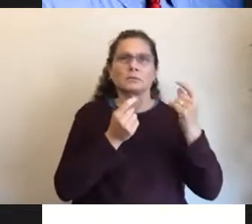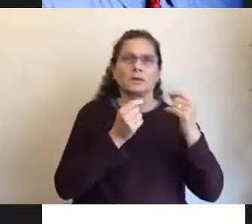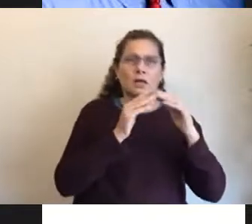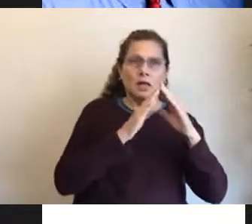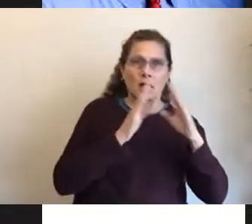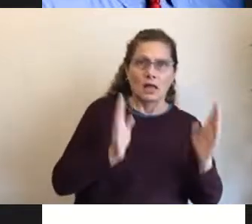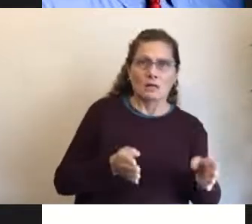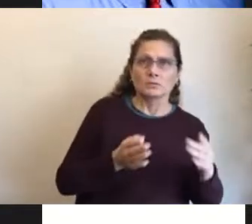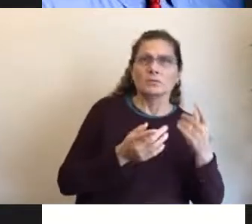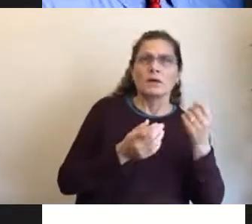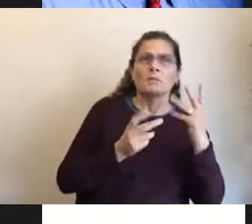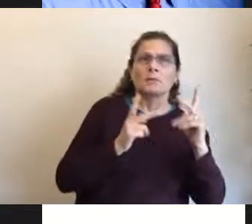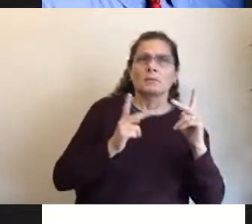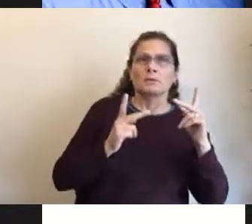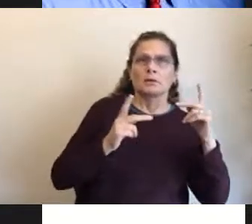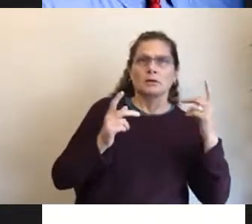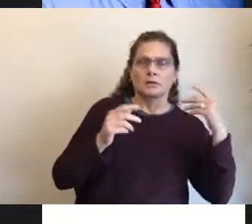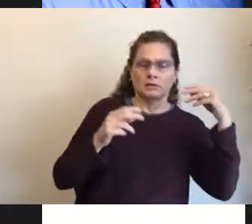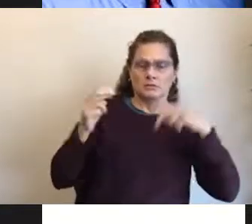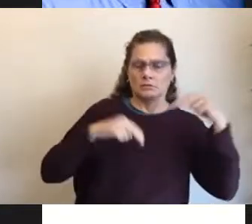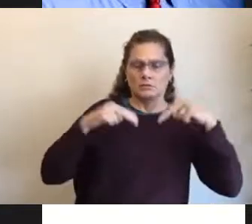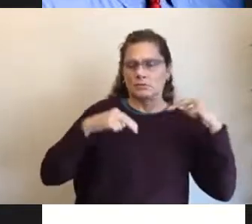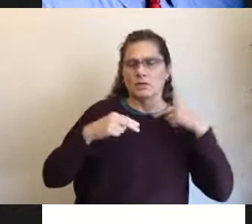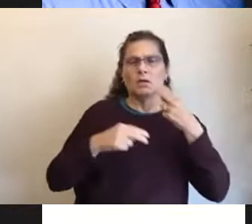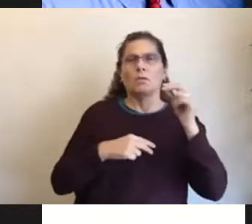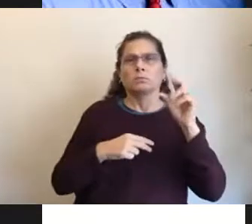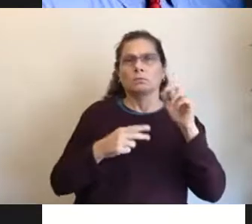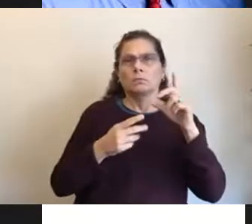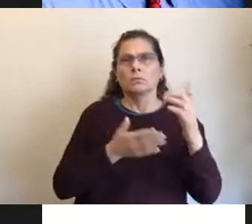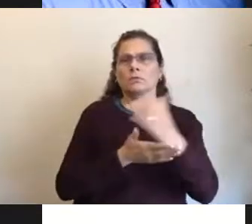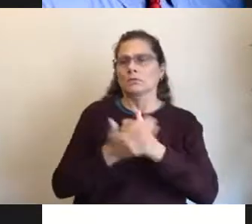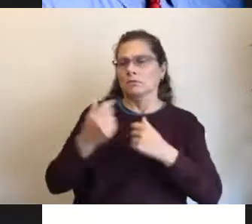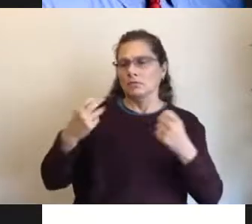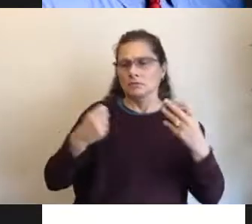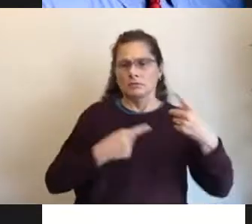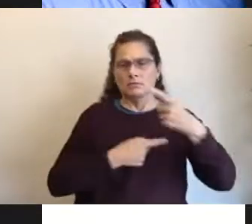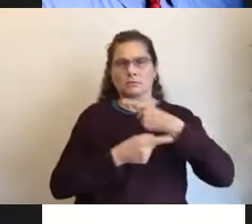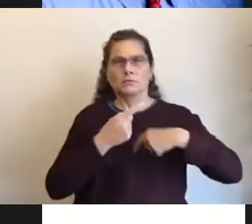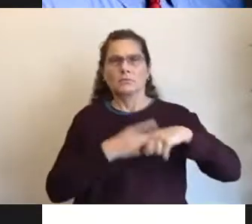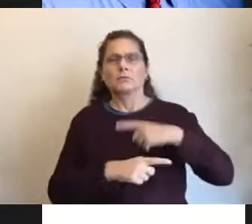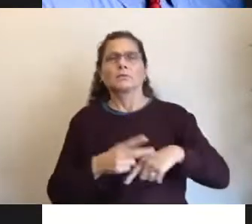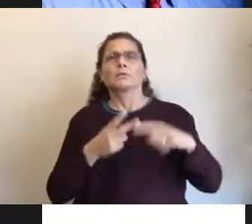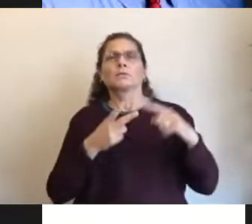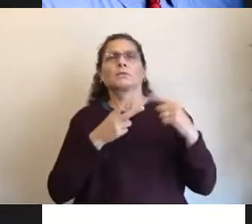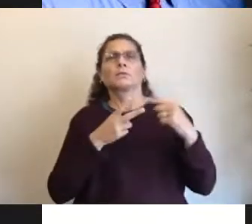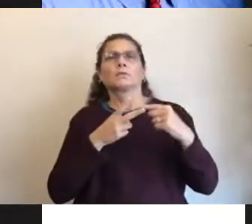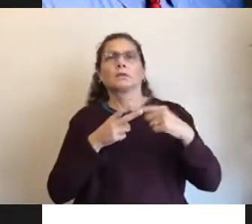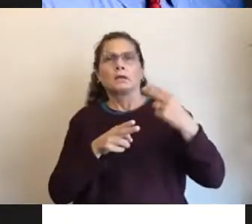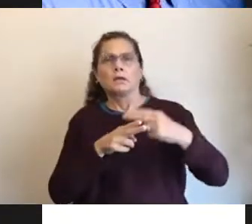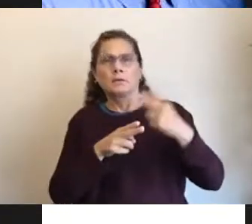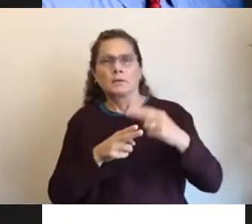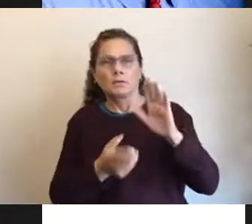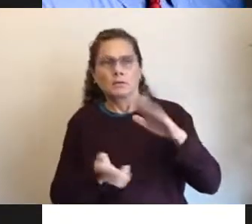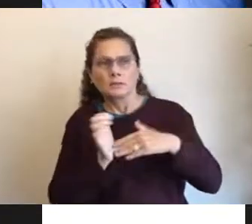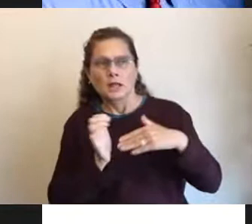their household needs coverage, and to help them find the best plan, the names of their doctors and clinics